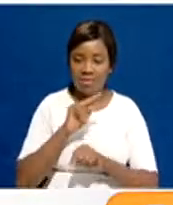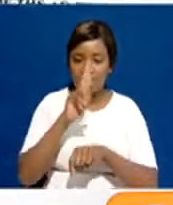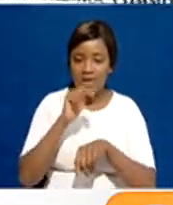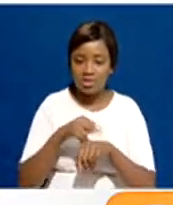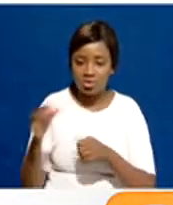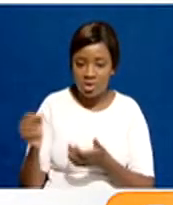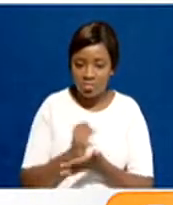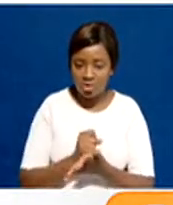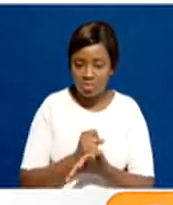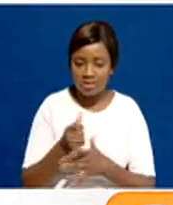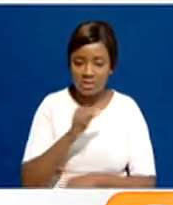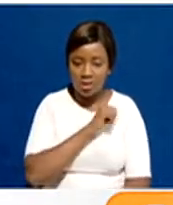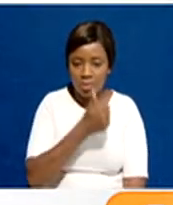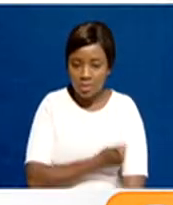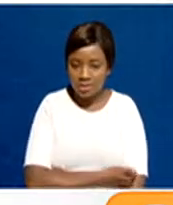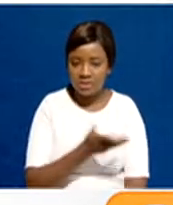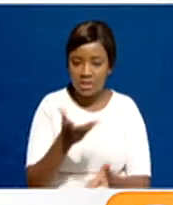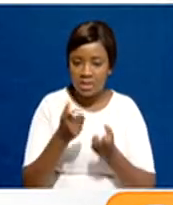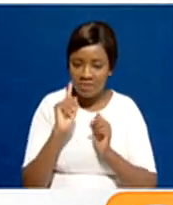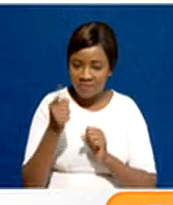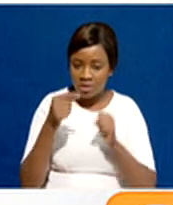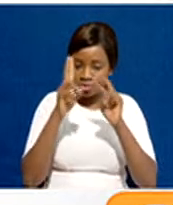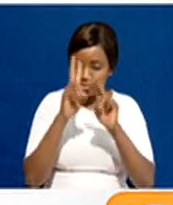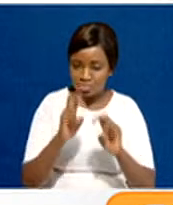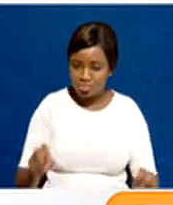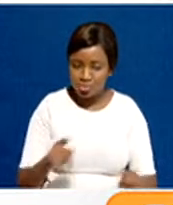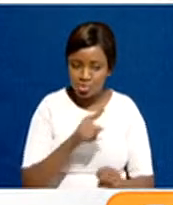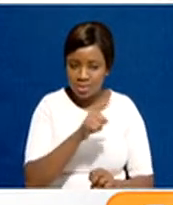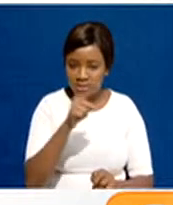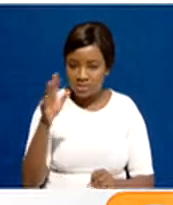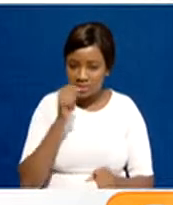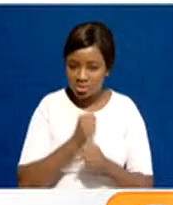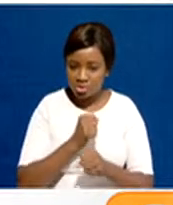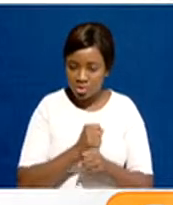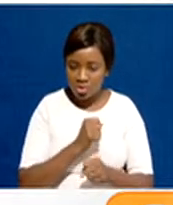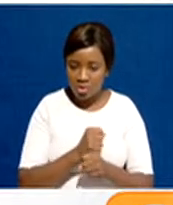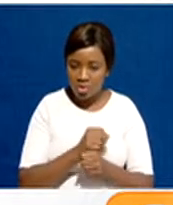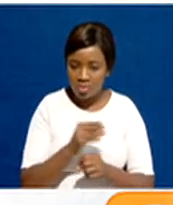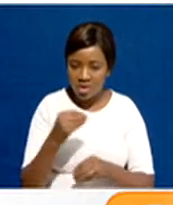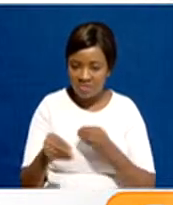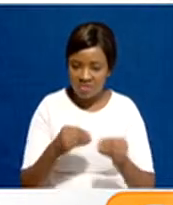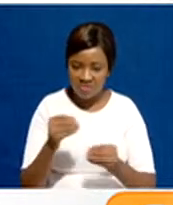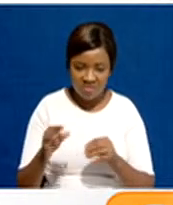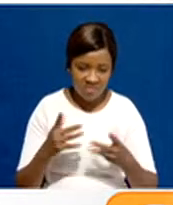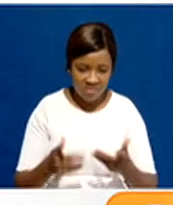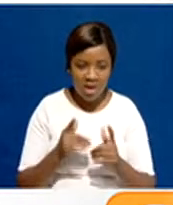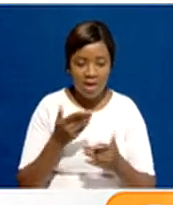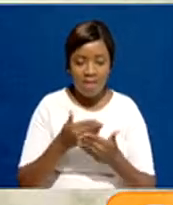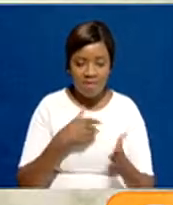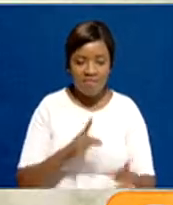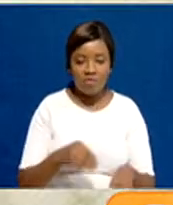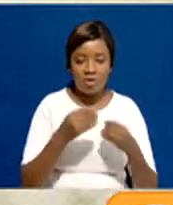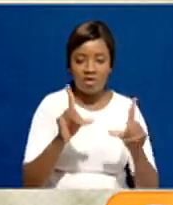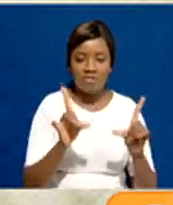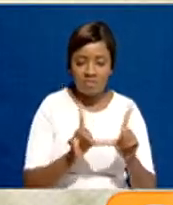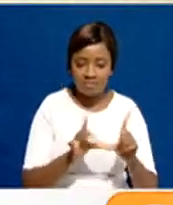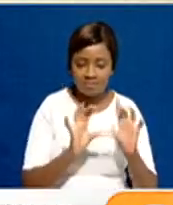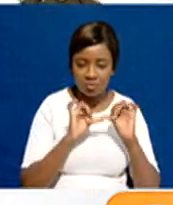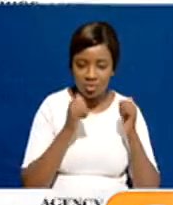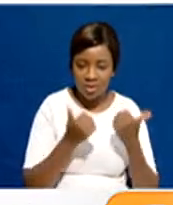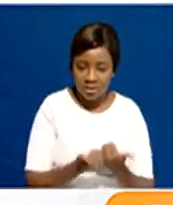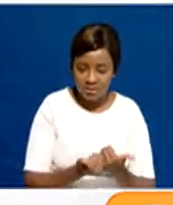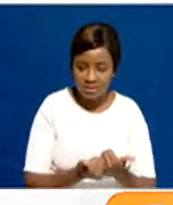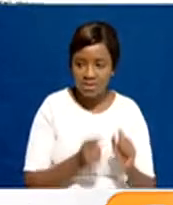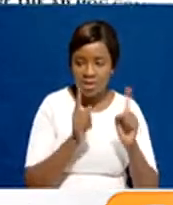should conduct thorough due diligence on these recruitment agencies before issuing certificates of registration. NEA was also